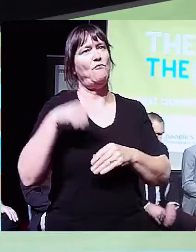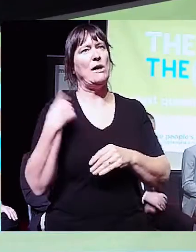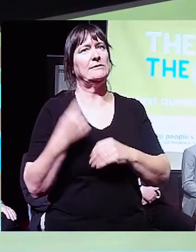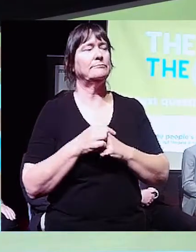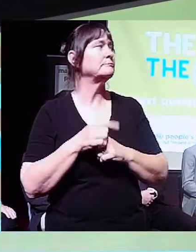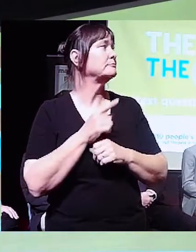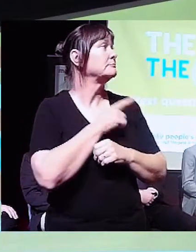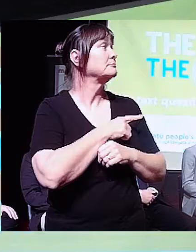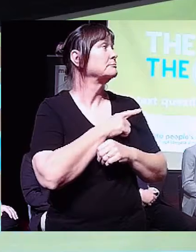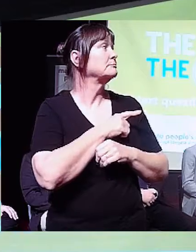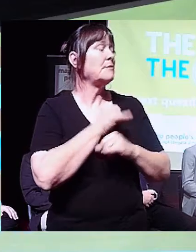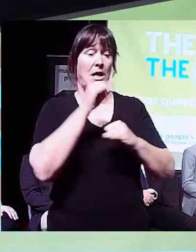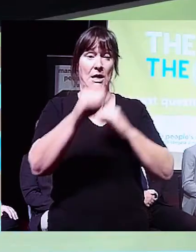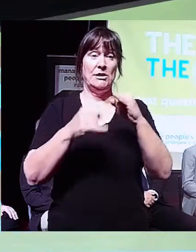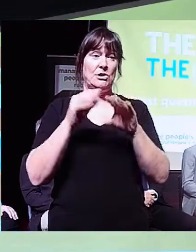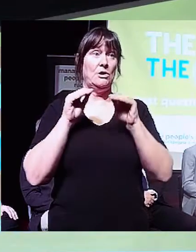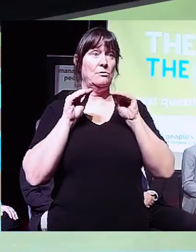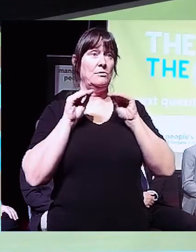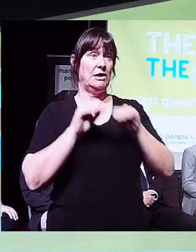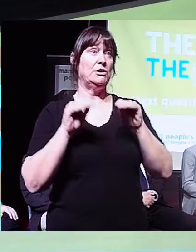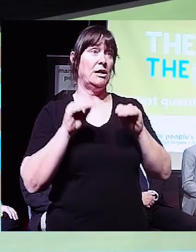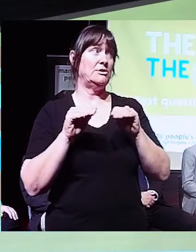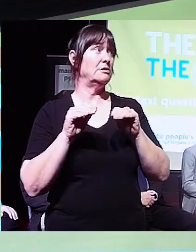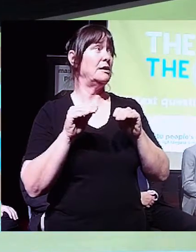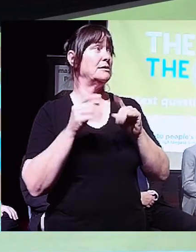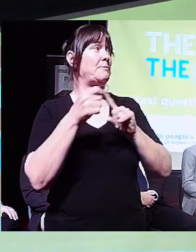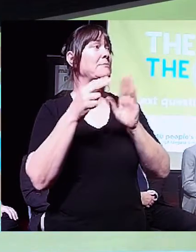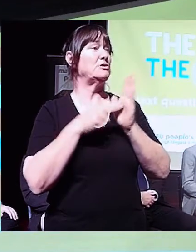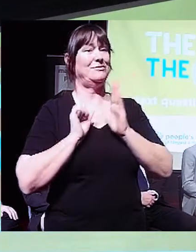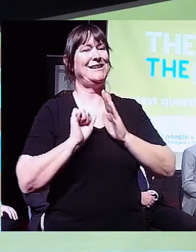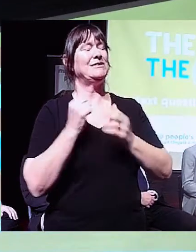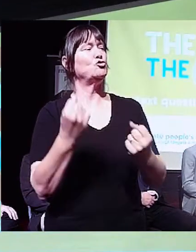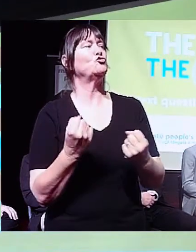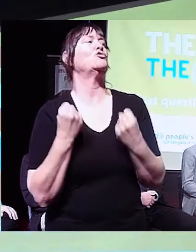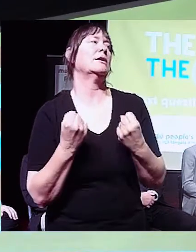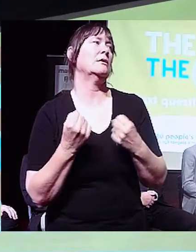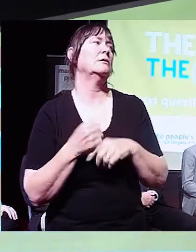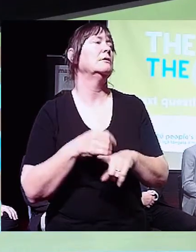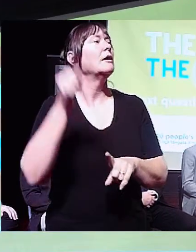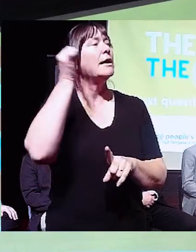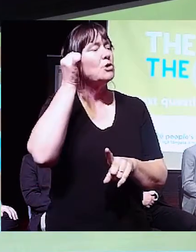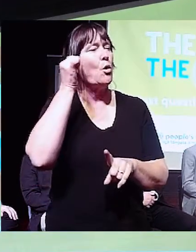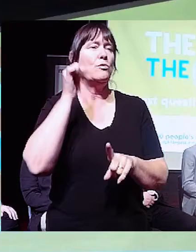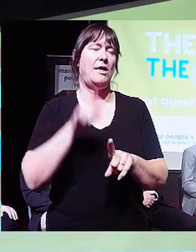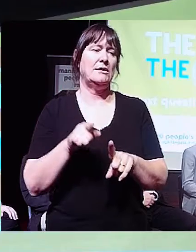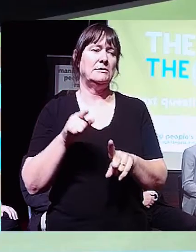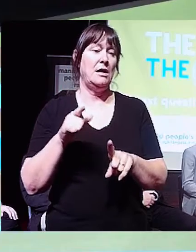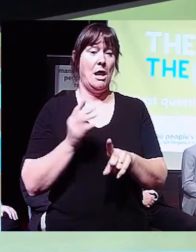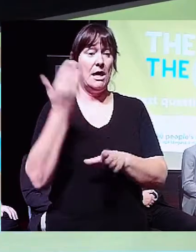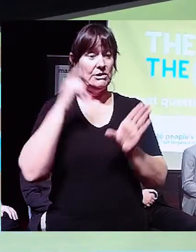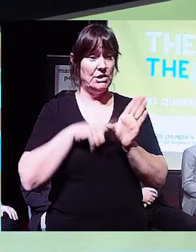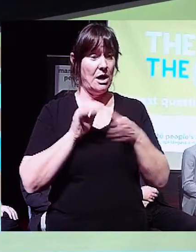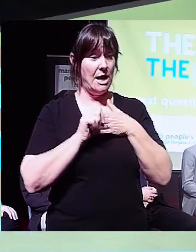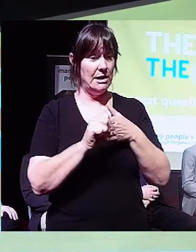International education is a particular strength to this city, and I know that because it speaks volumes. Last year I led